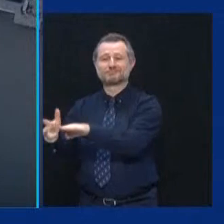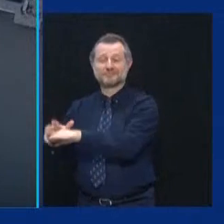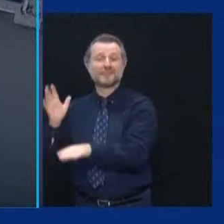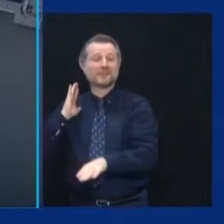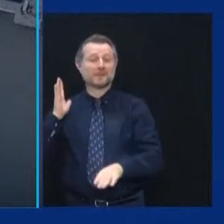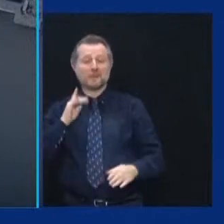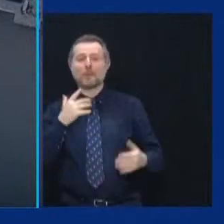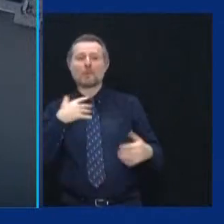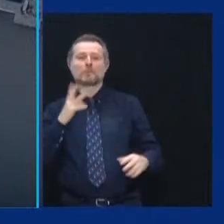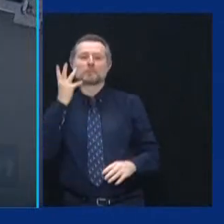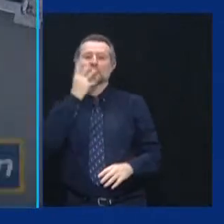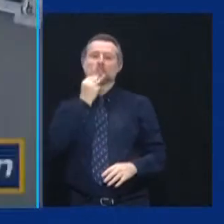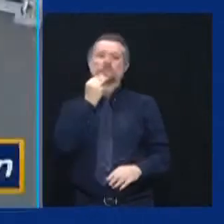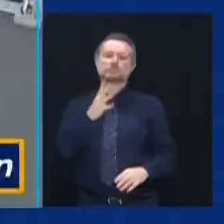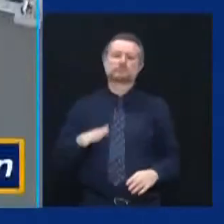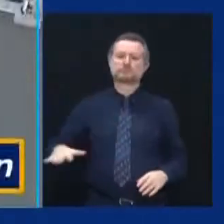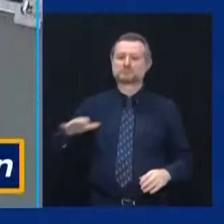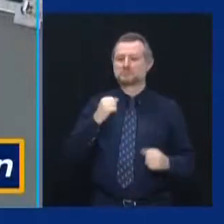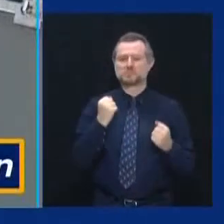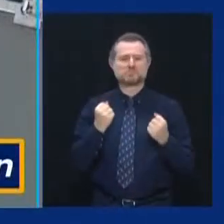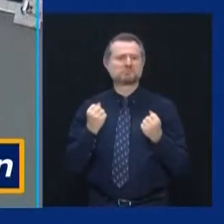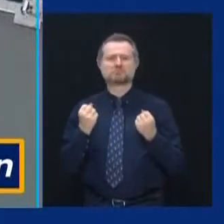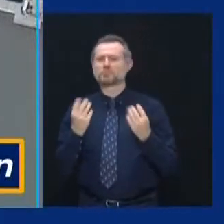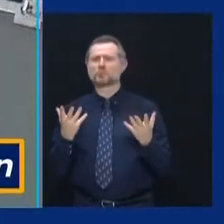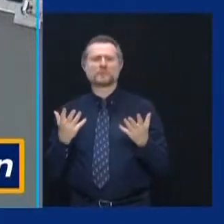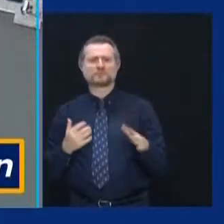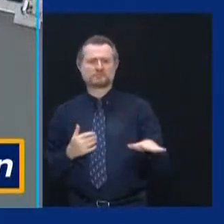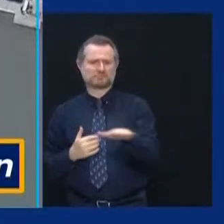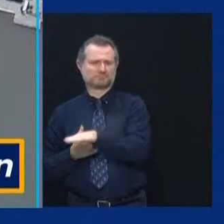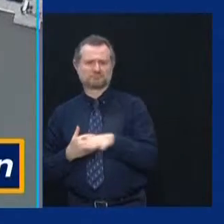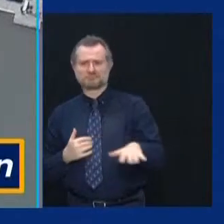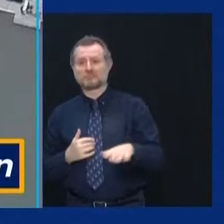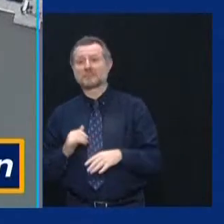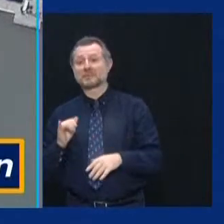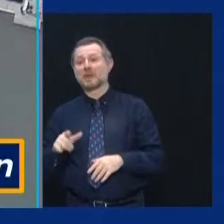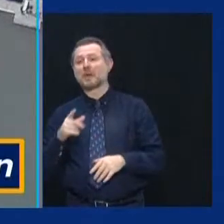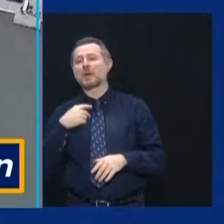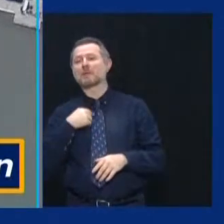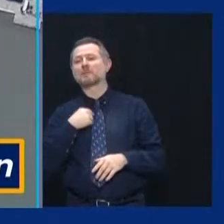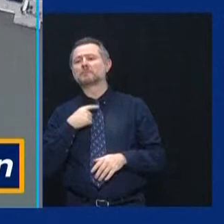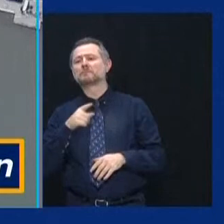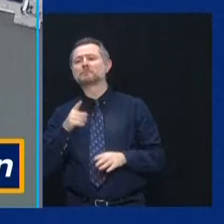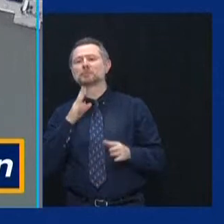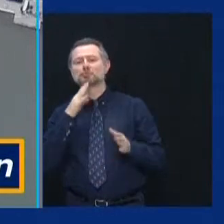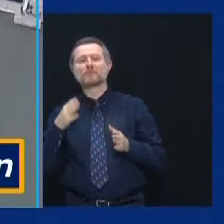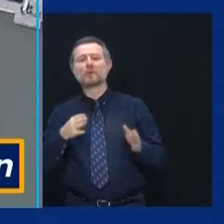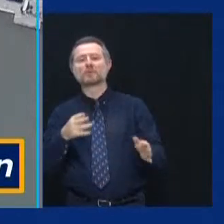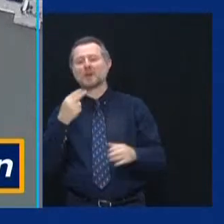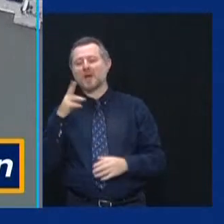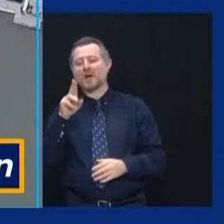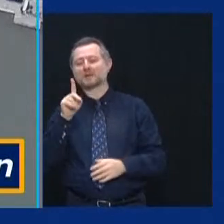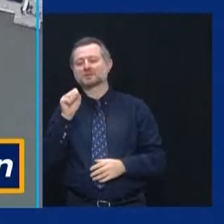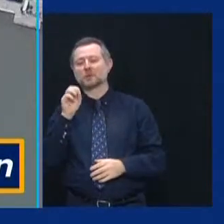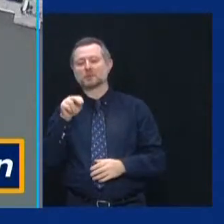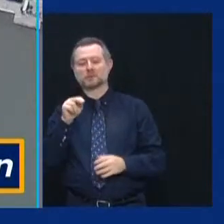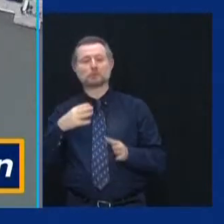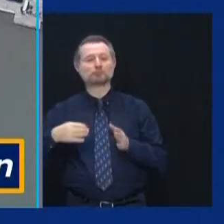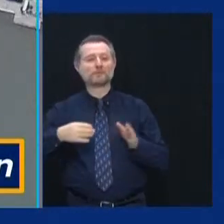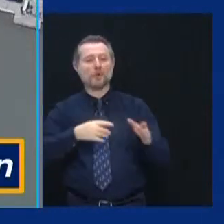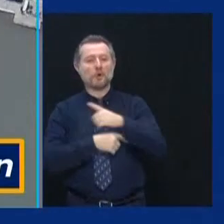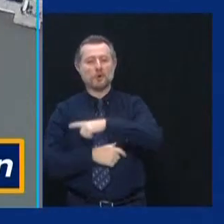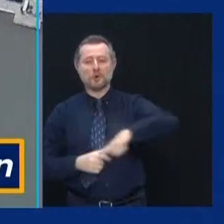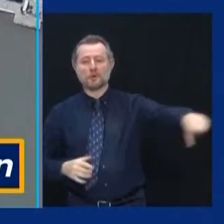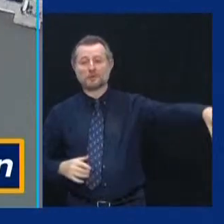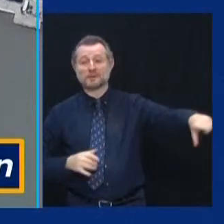amazing site. You know, if you can just imagine this, that's the Hudson River. and that is the west side. And this is a pier that